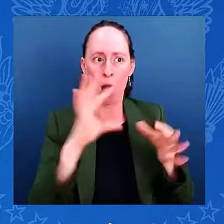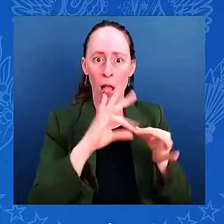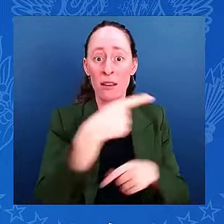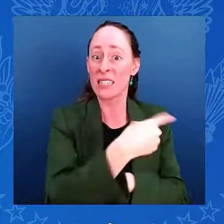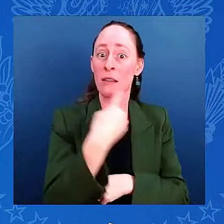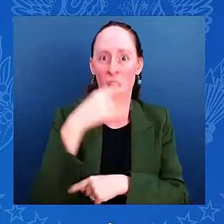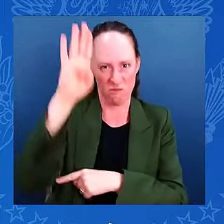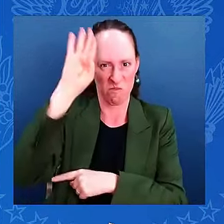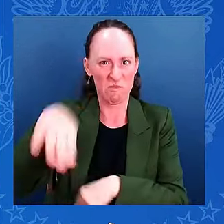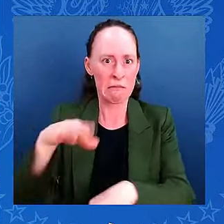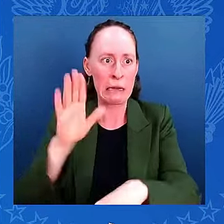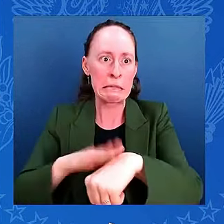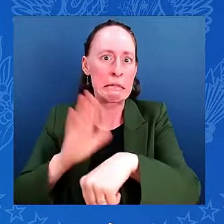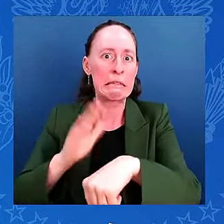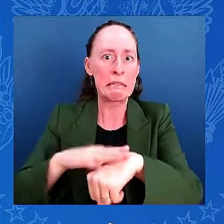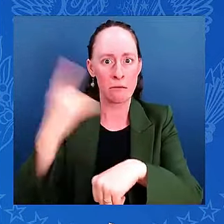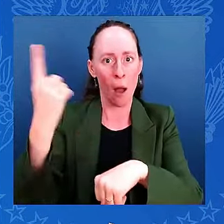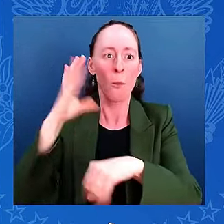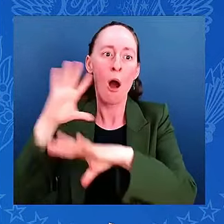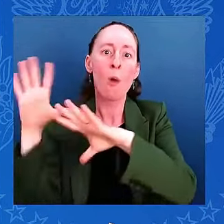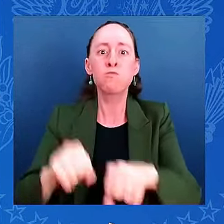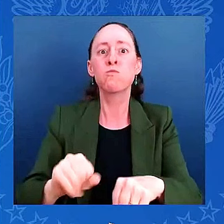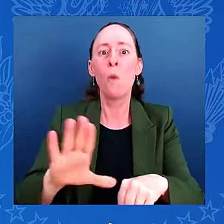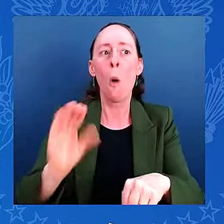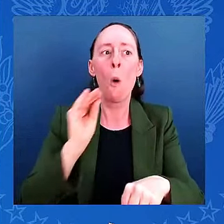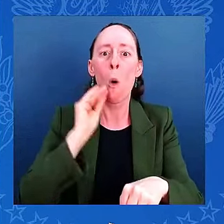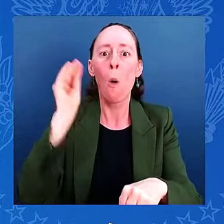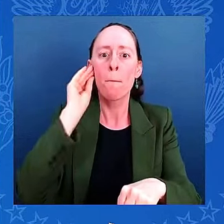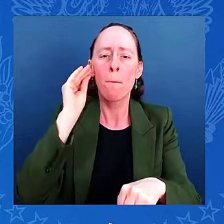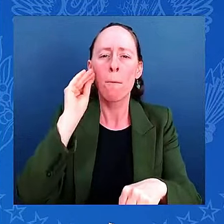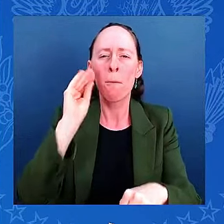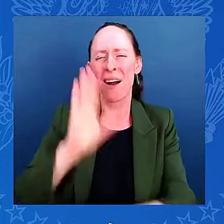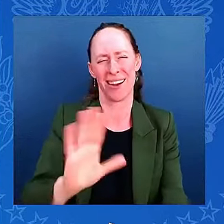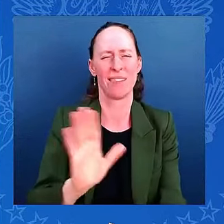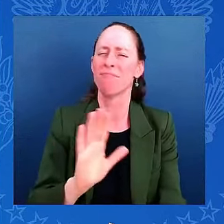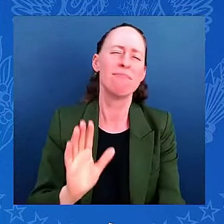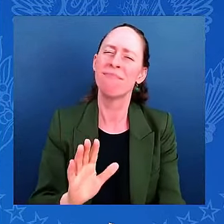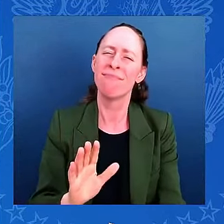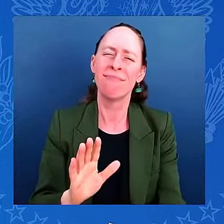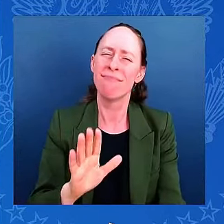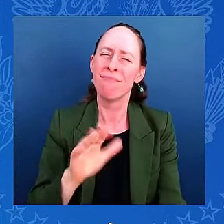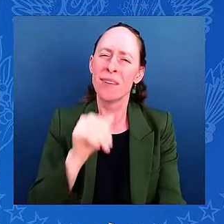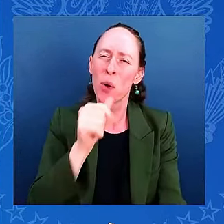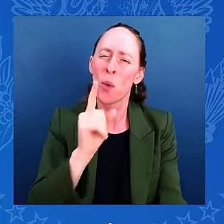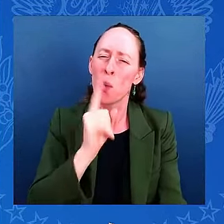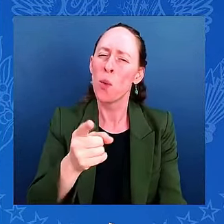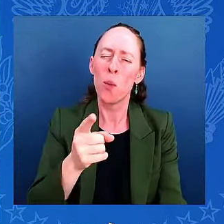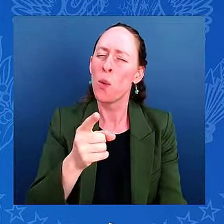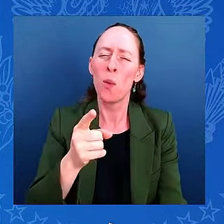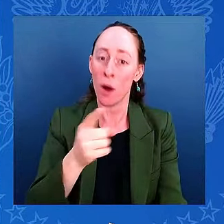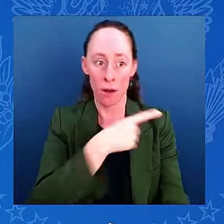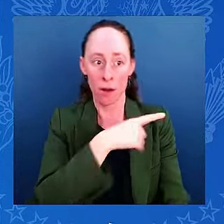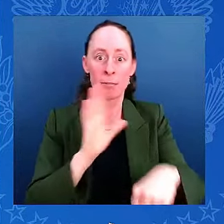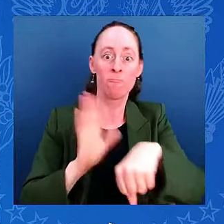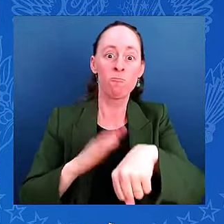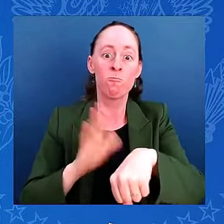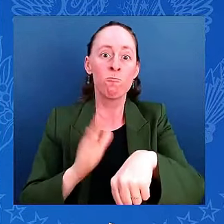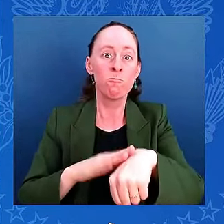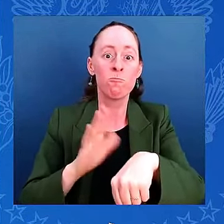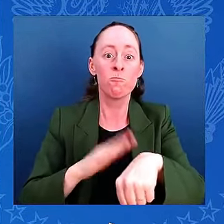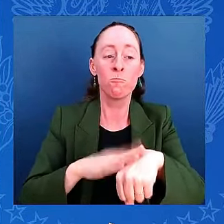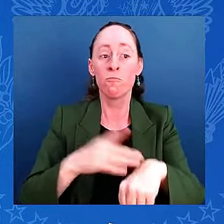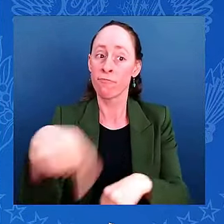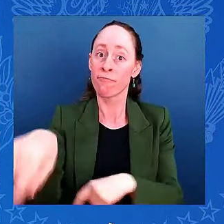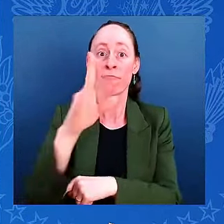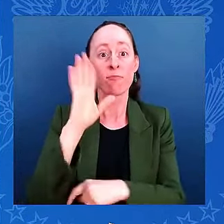not true. They're saying people impacted by these storms will receive $750 in cash and no more. That is simply